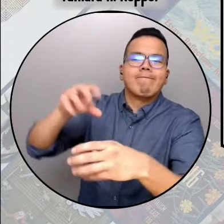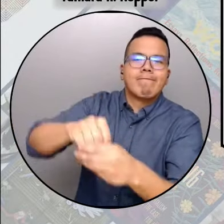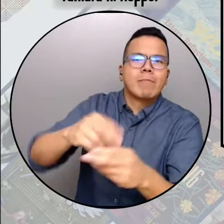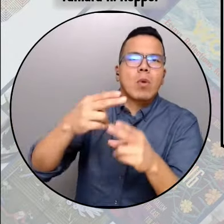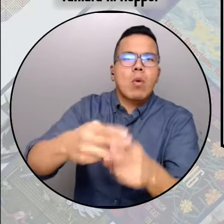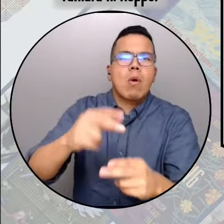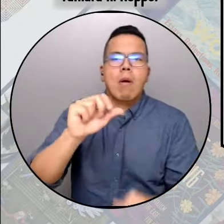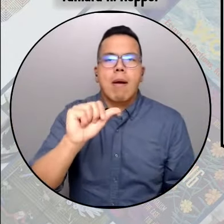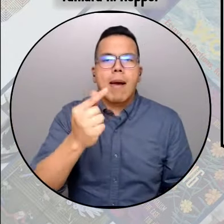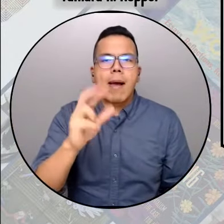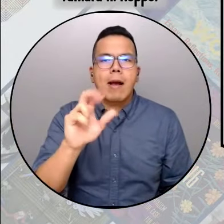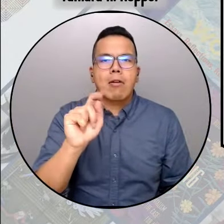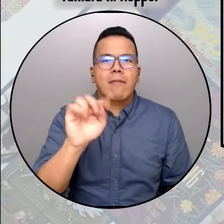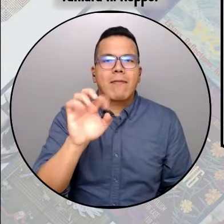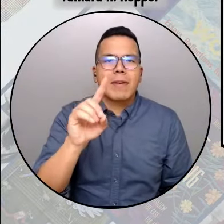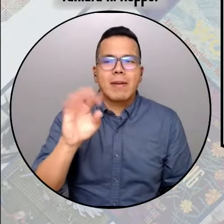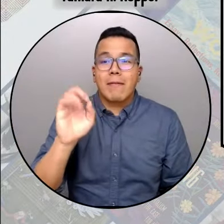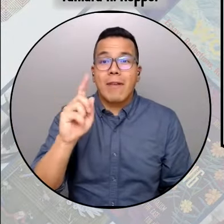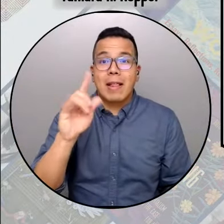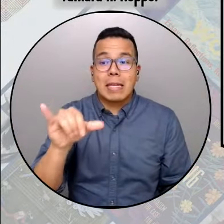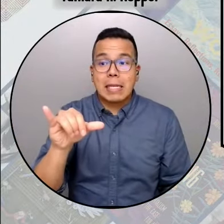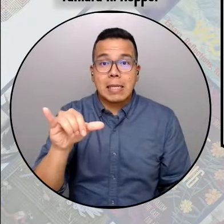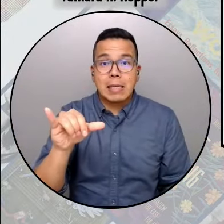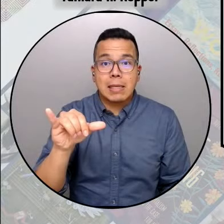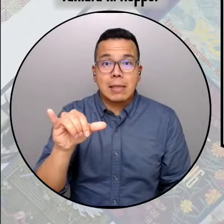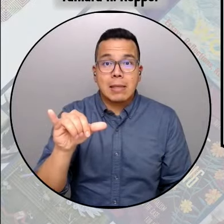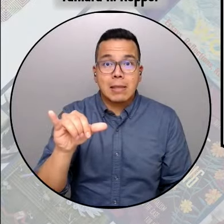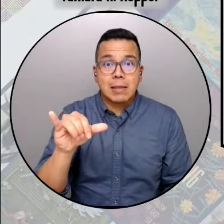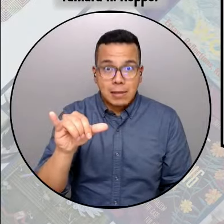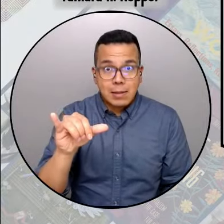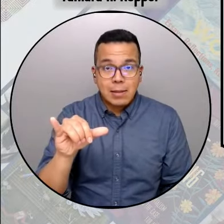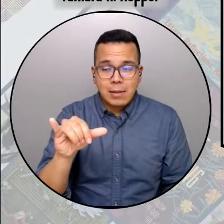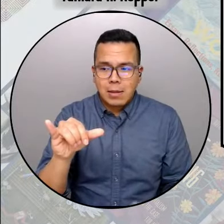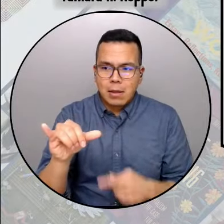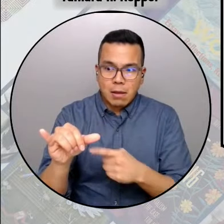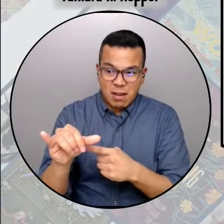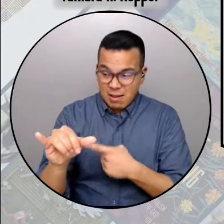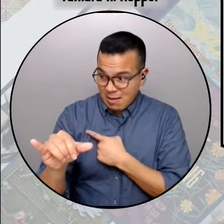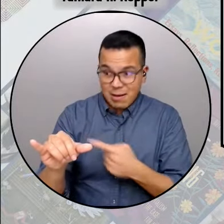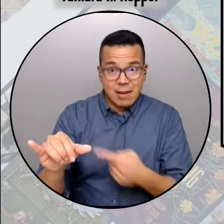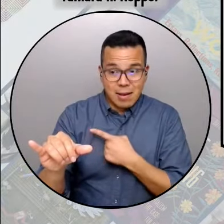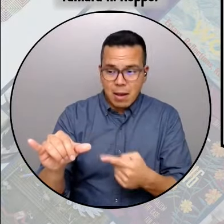1996, and you committed, let's say, 20 years ago, and it wasn't,